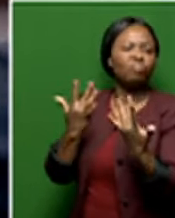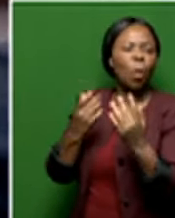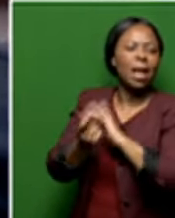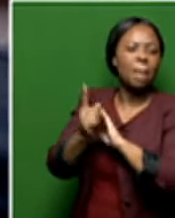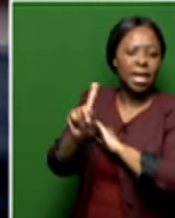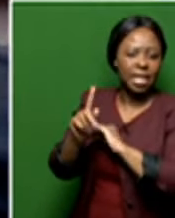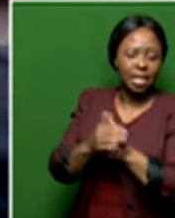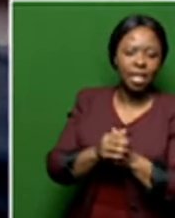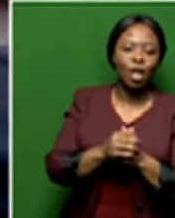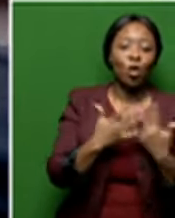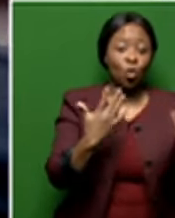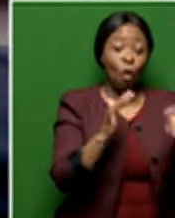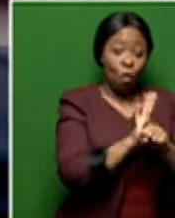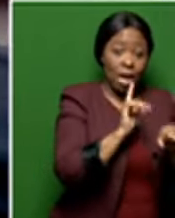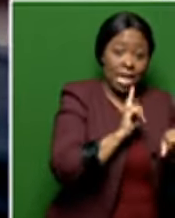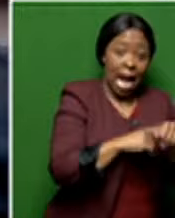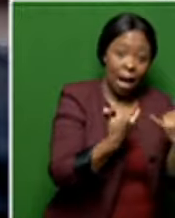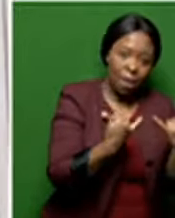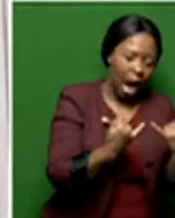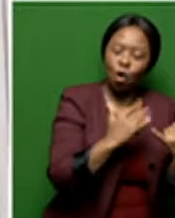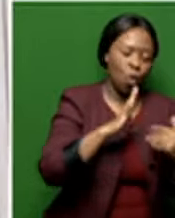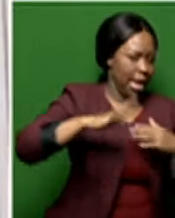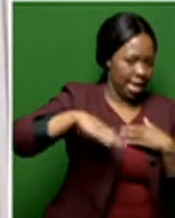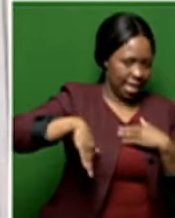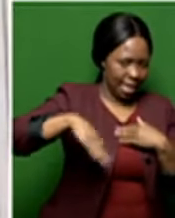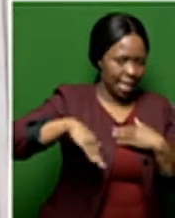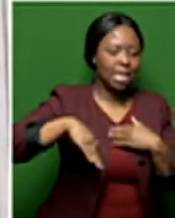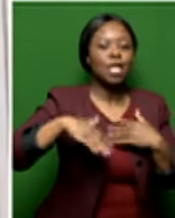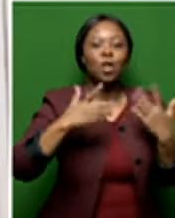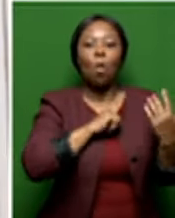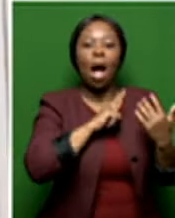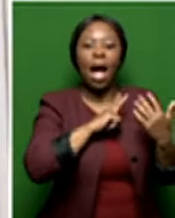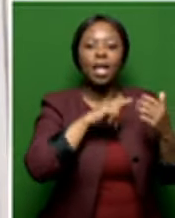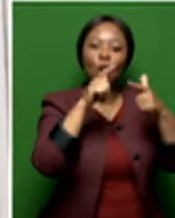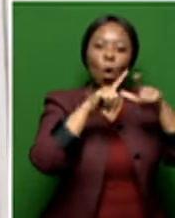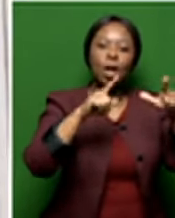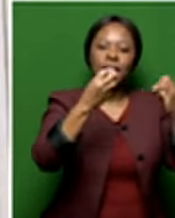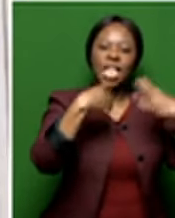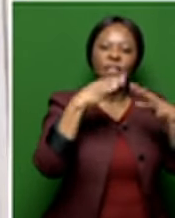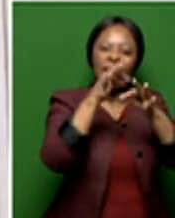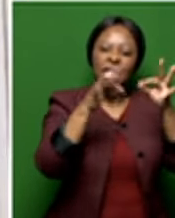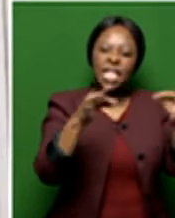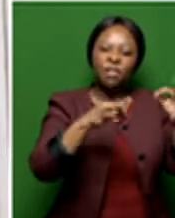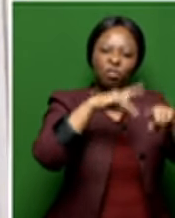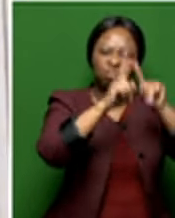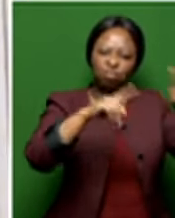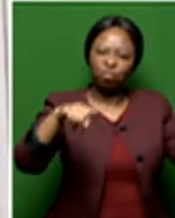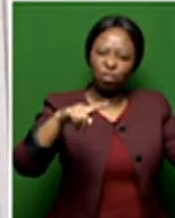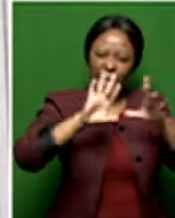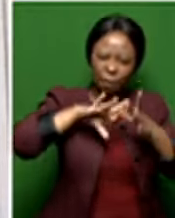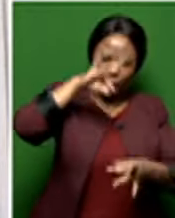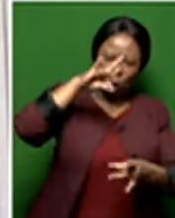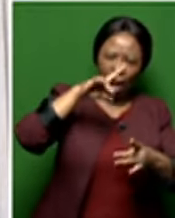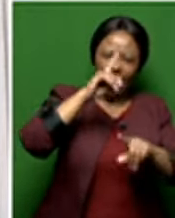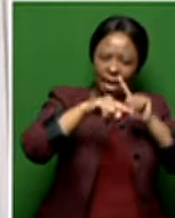I'm still not doing it at a full-time basis. The Lord gives you different spiritual gifts. I still have